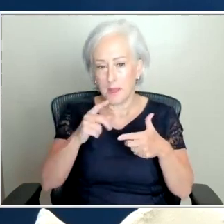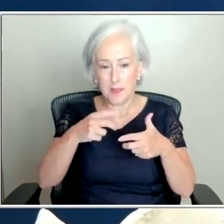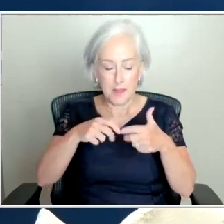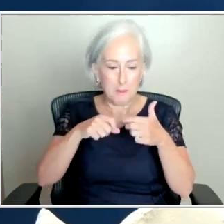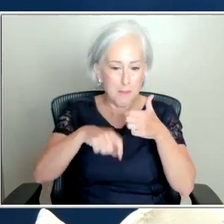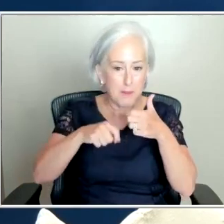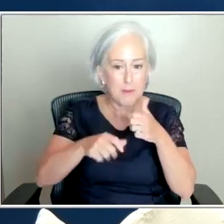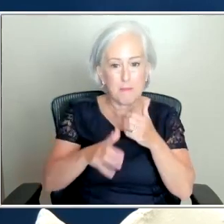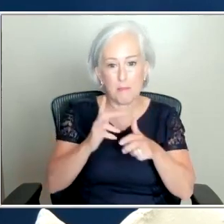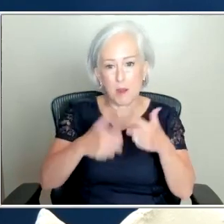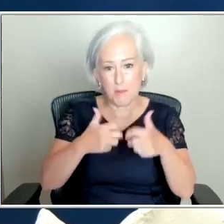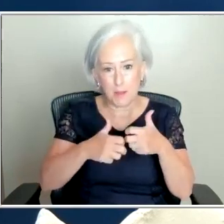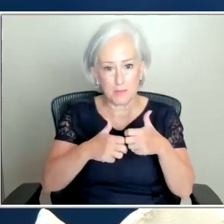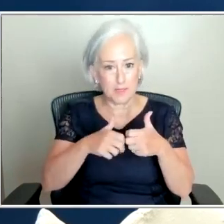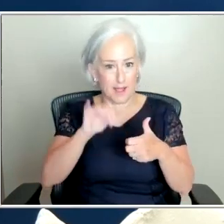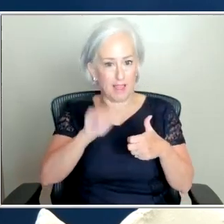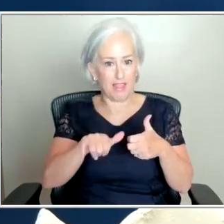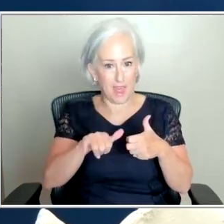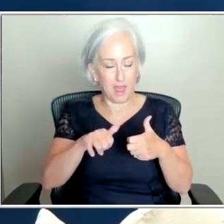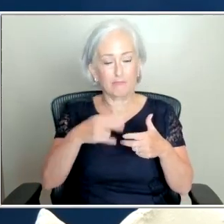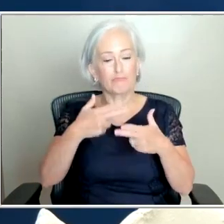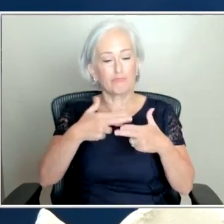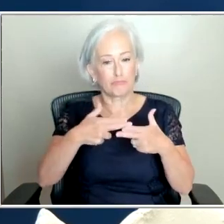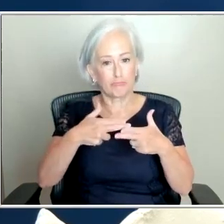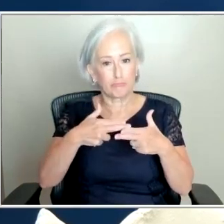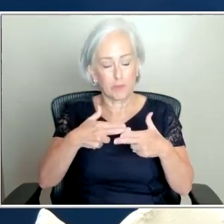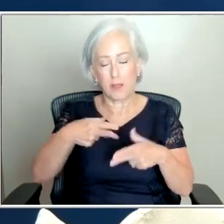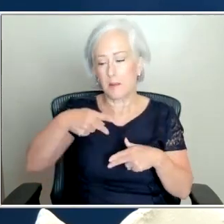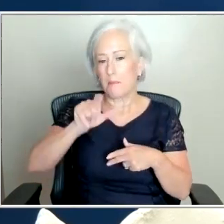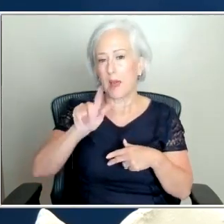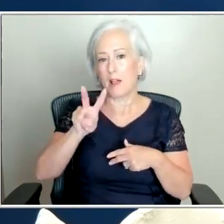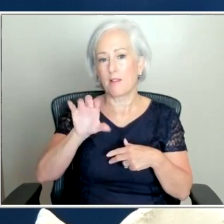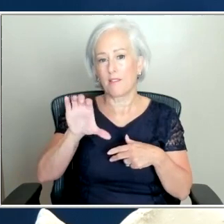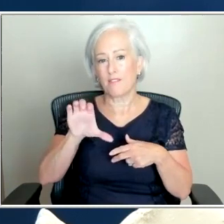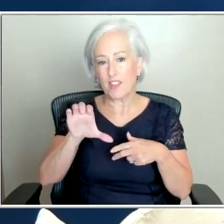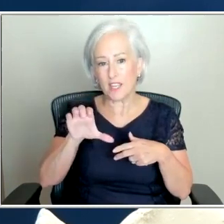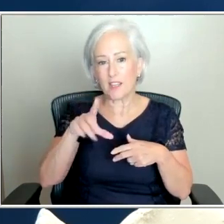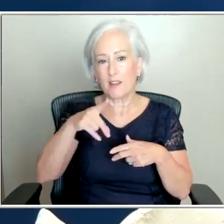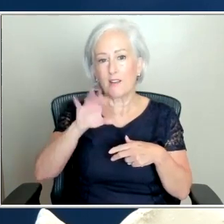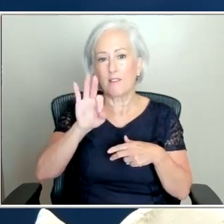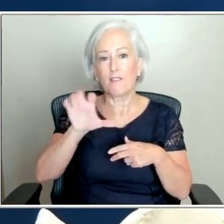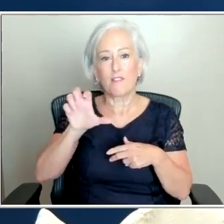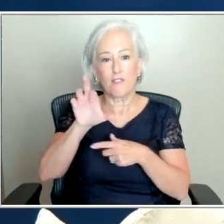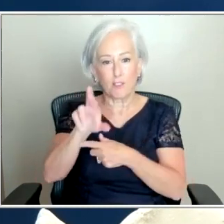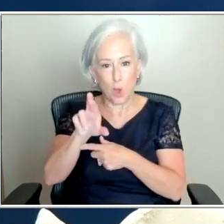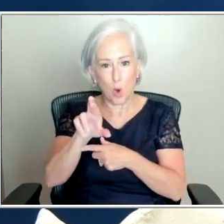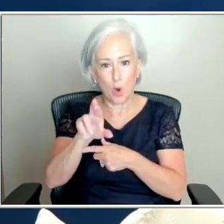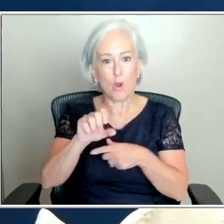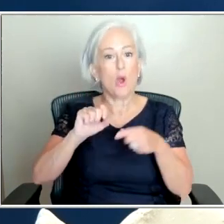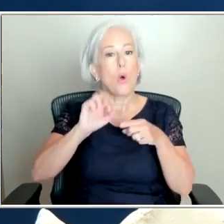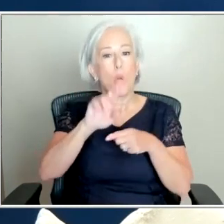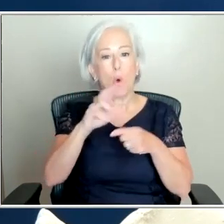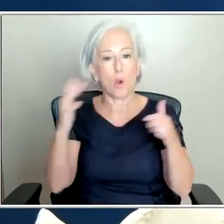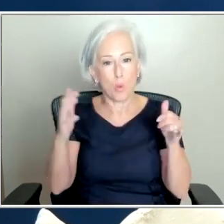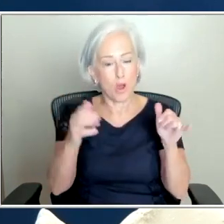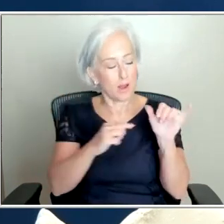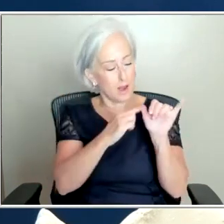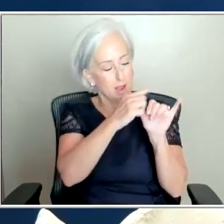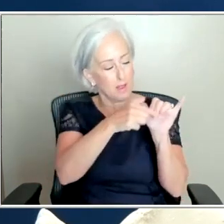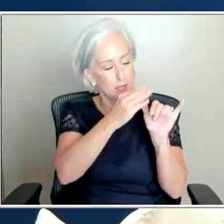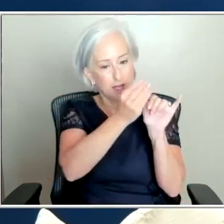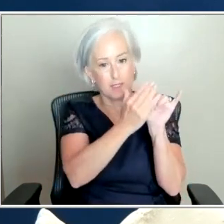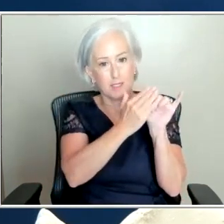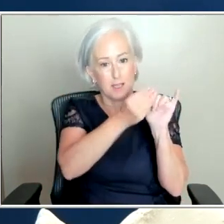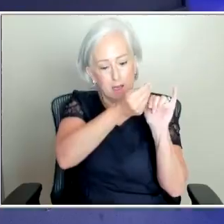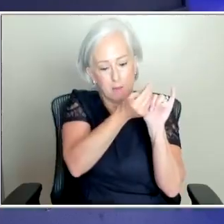is considered a pelvic floor dysfunction. Also prolapse, so pelvic organ prolapse, is another very common condition that women